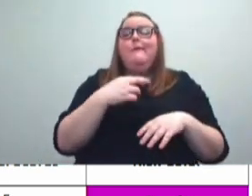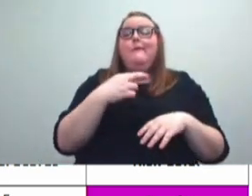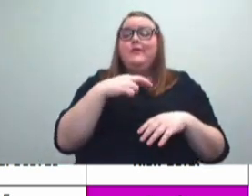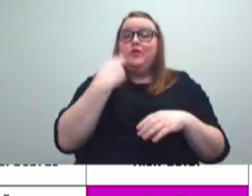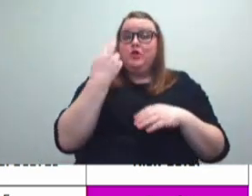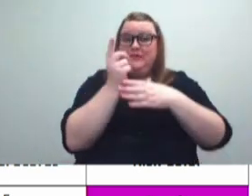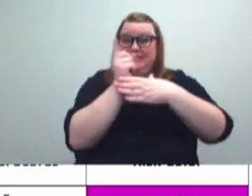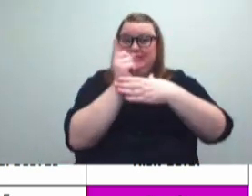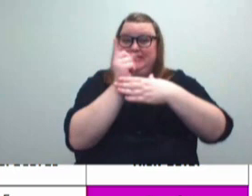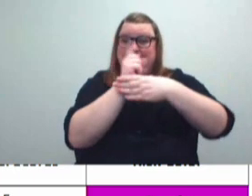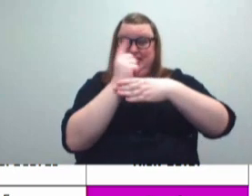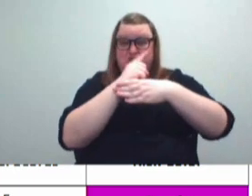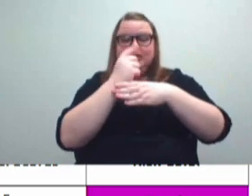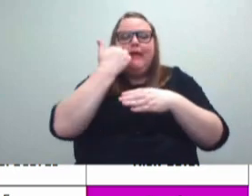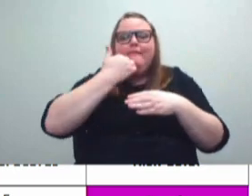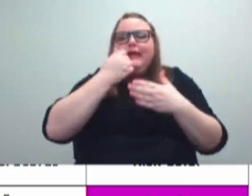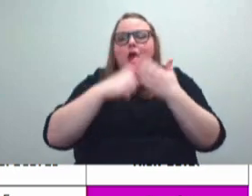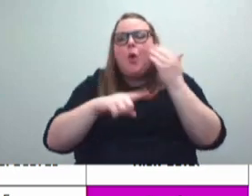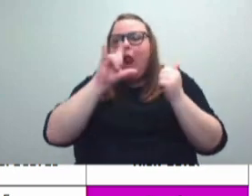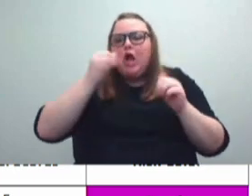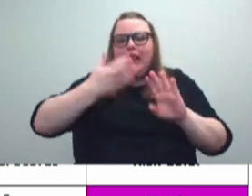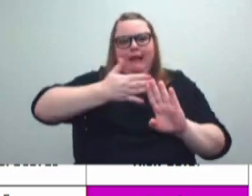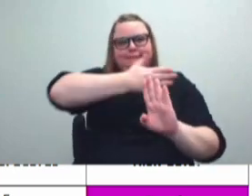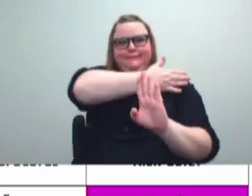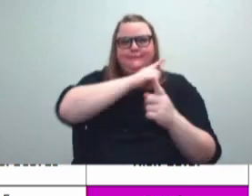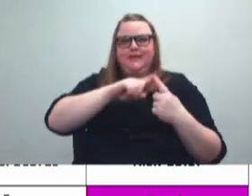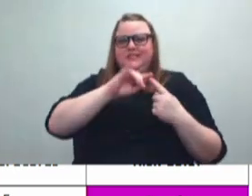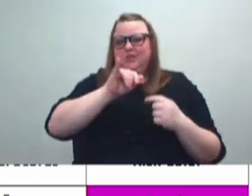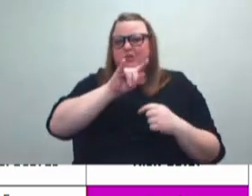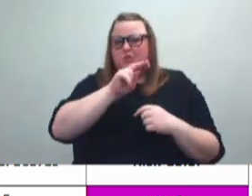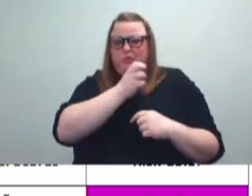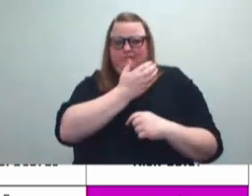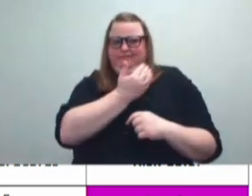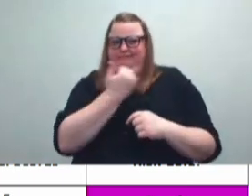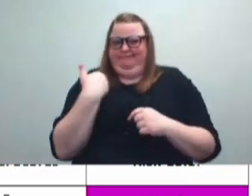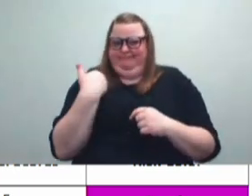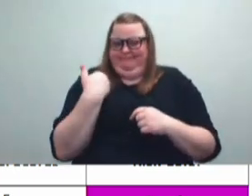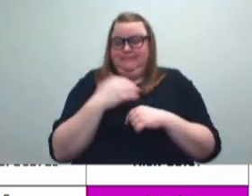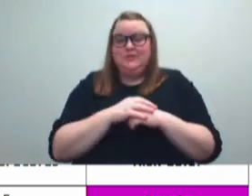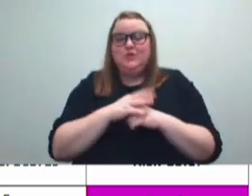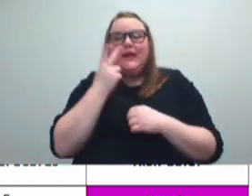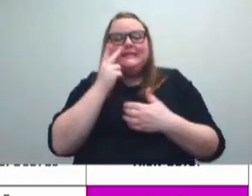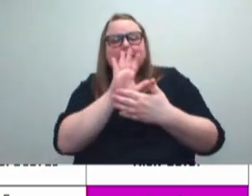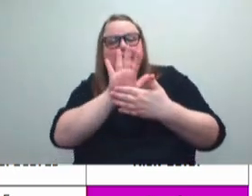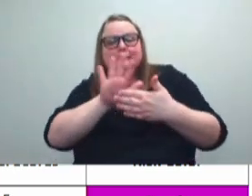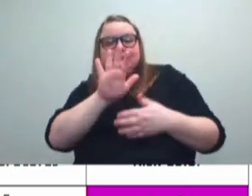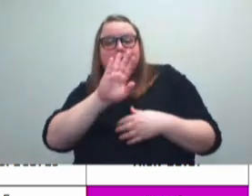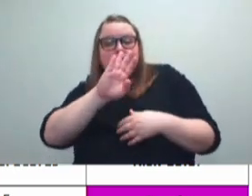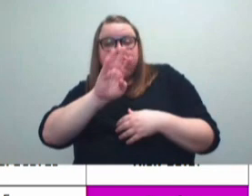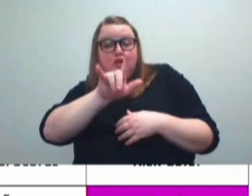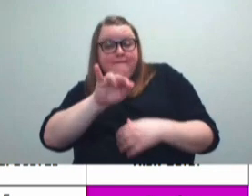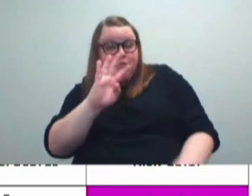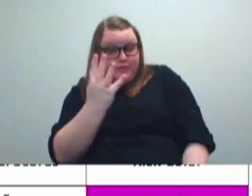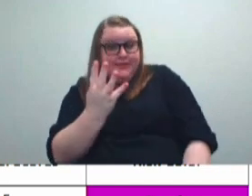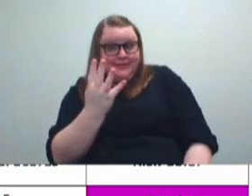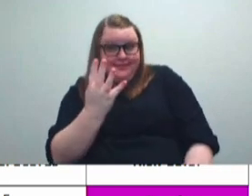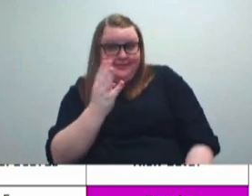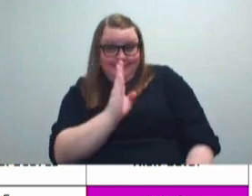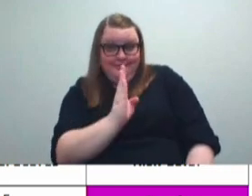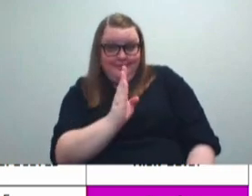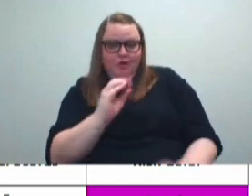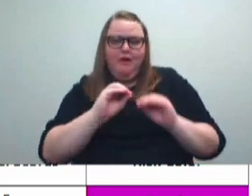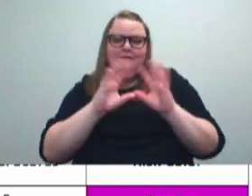the end of June. And so you can see right around the 4th of July, there was obviously we had some reopenings